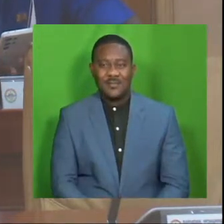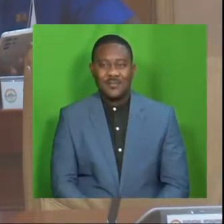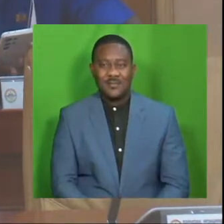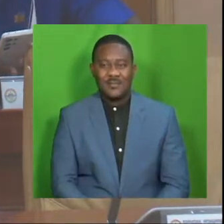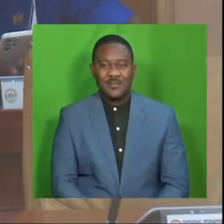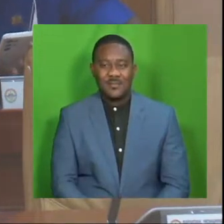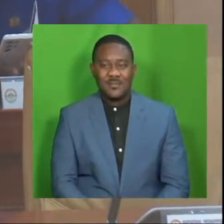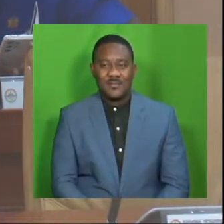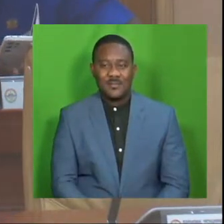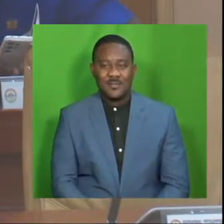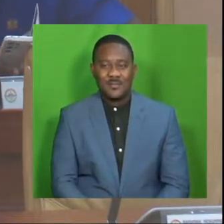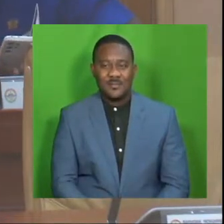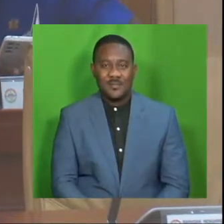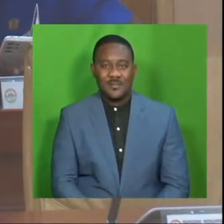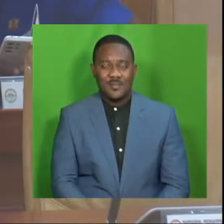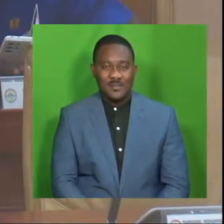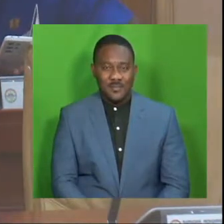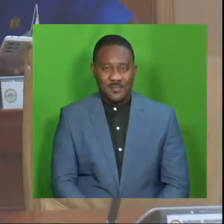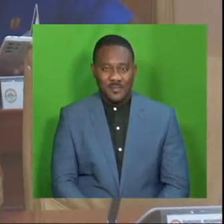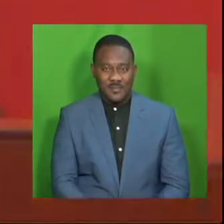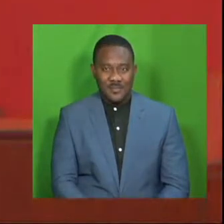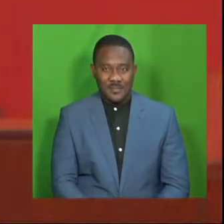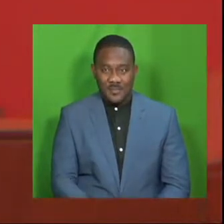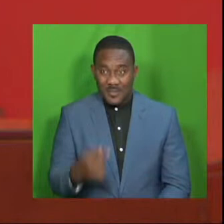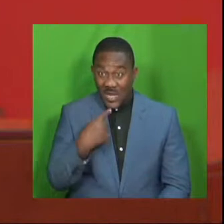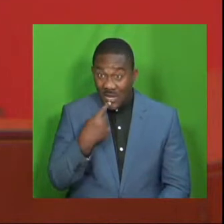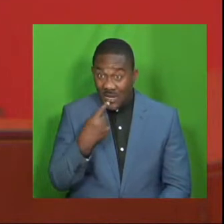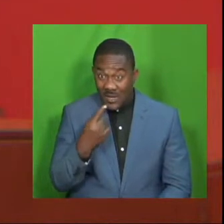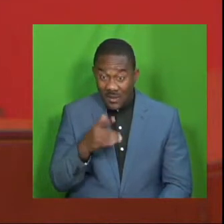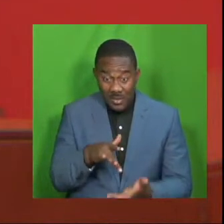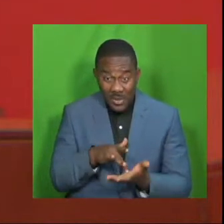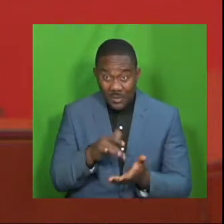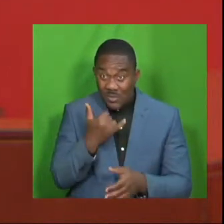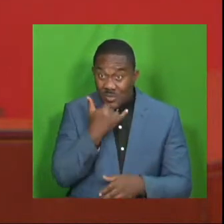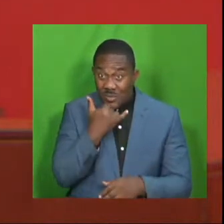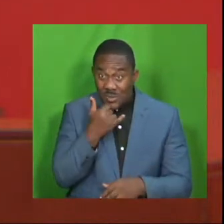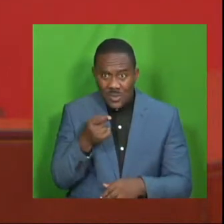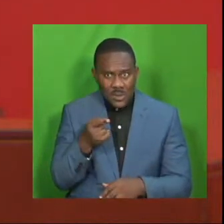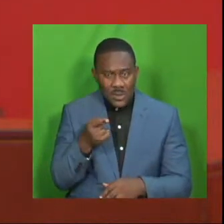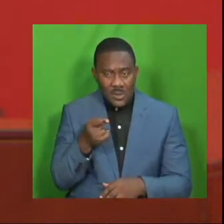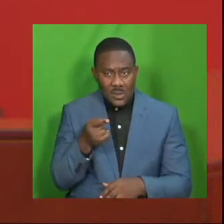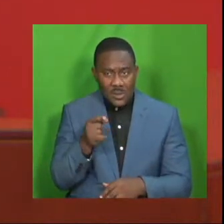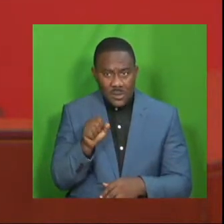Honorable Minister, did you relate to chemicals? I didn't hear that.